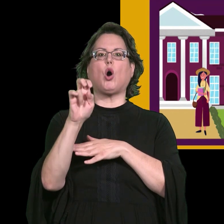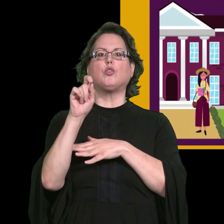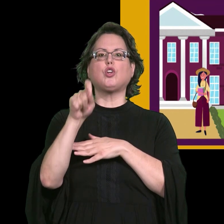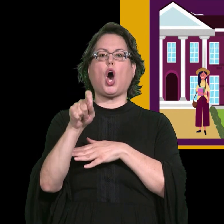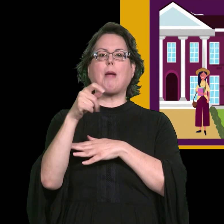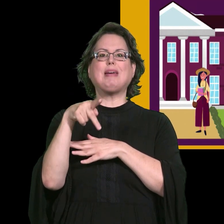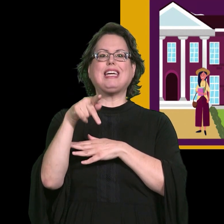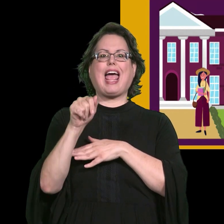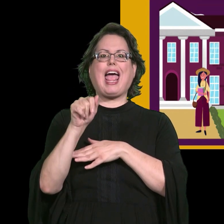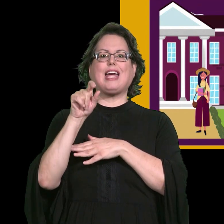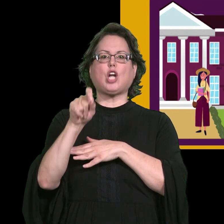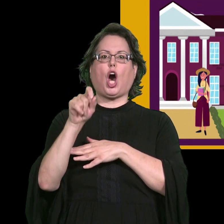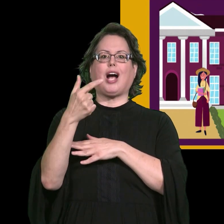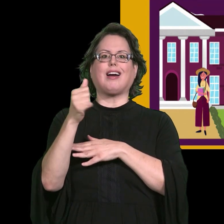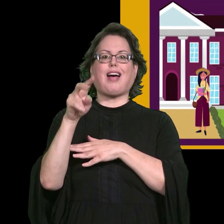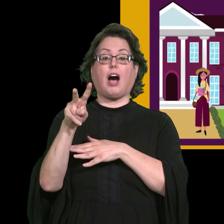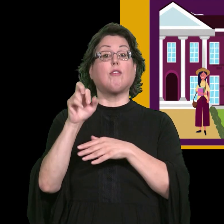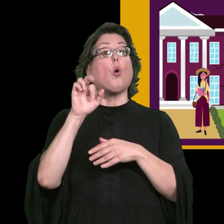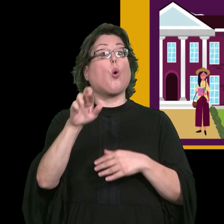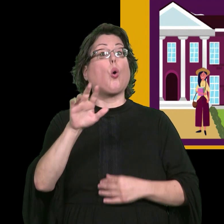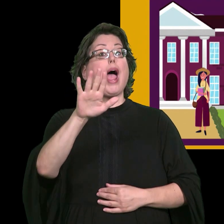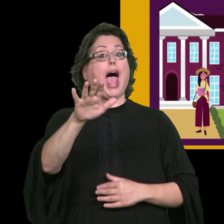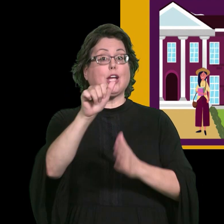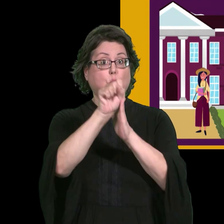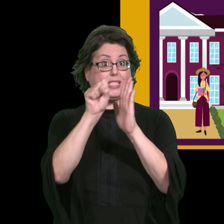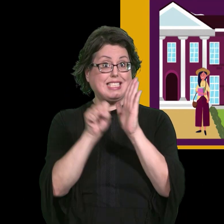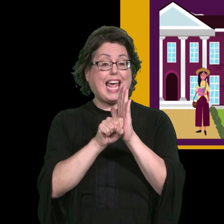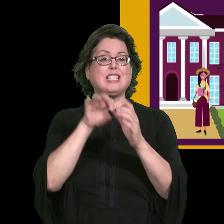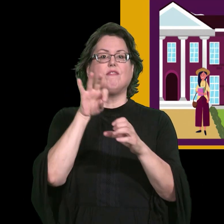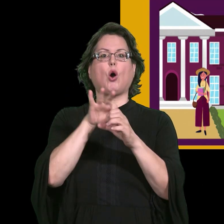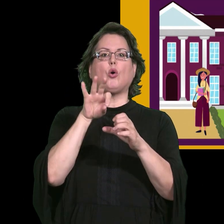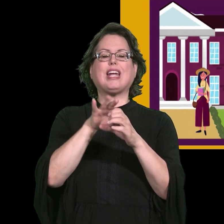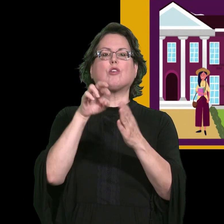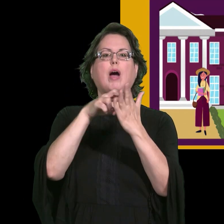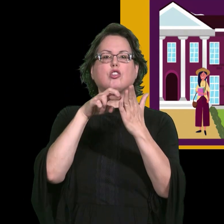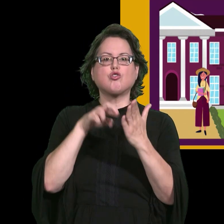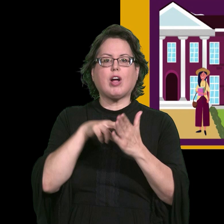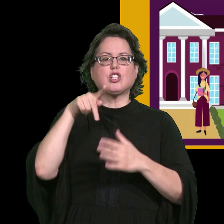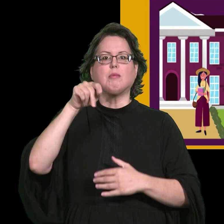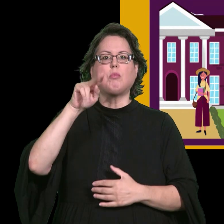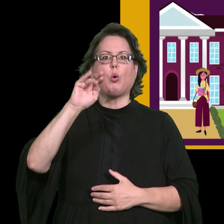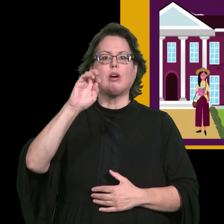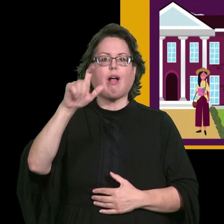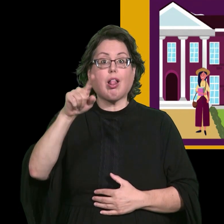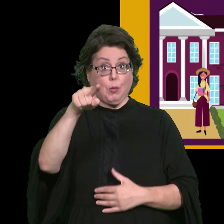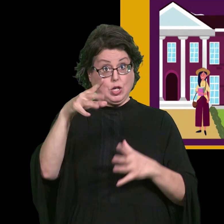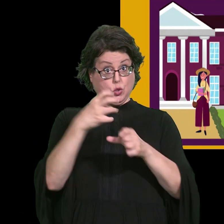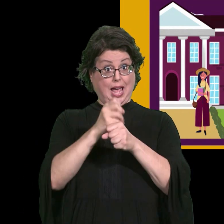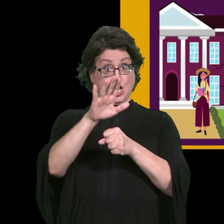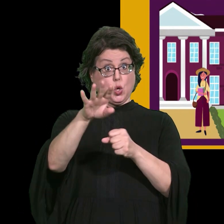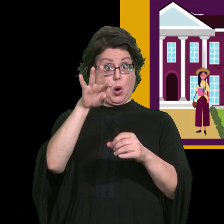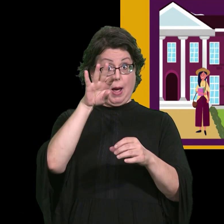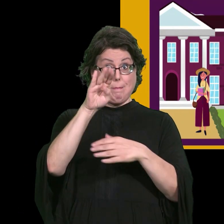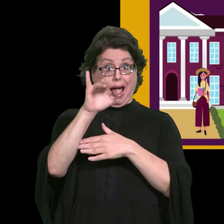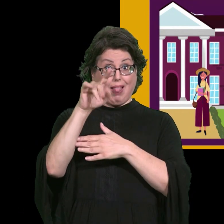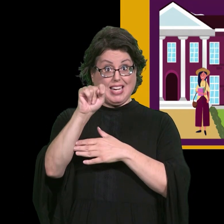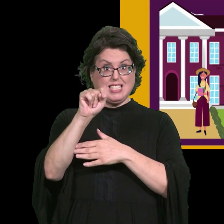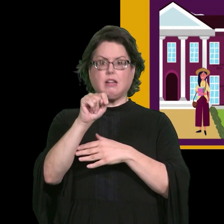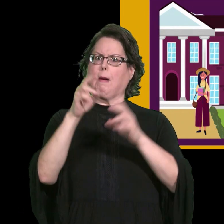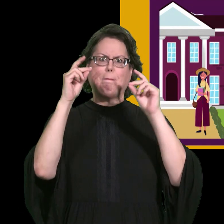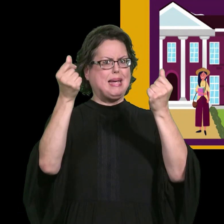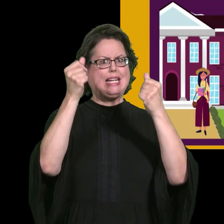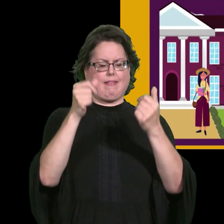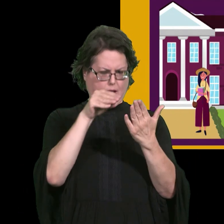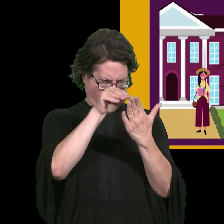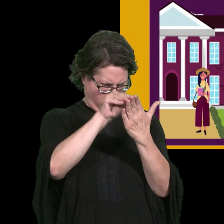vote.pa.gov or at your state's voter registration portal. When you receive your ballot, immediately follow the directions